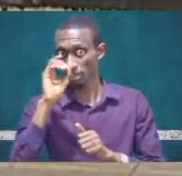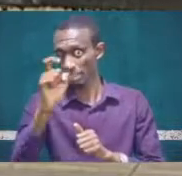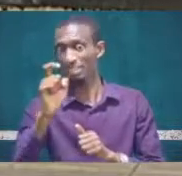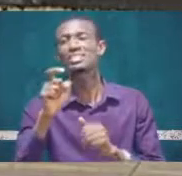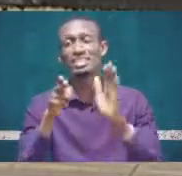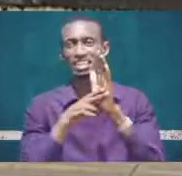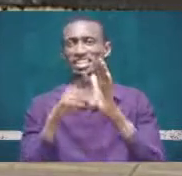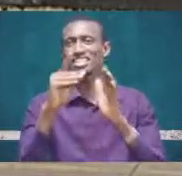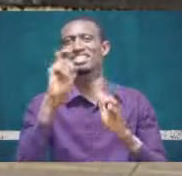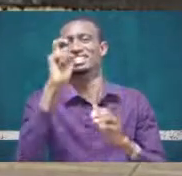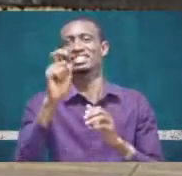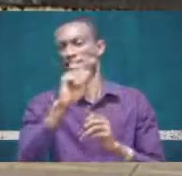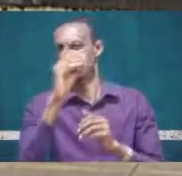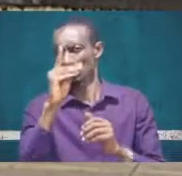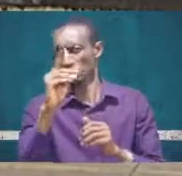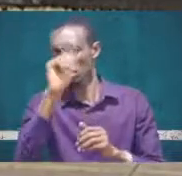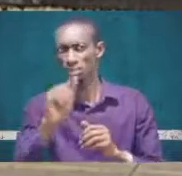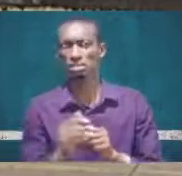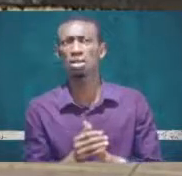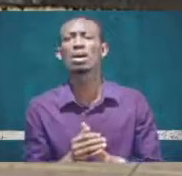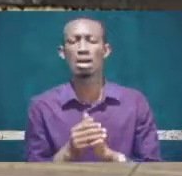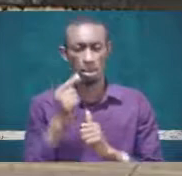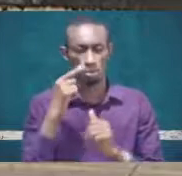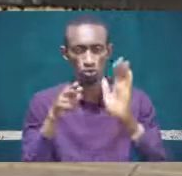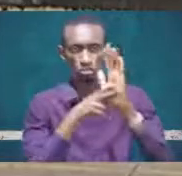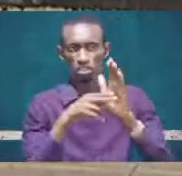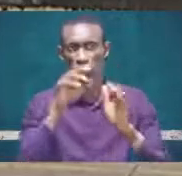get sine x minus